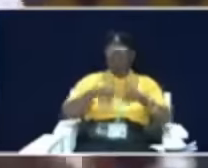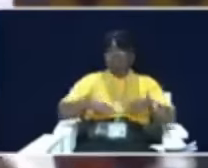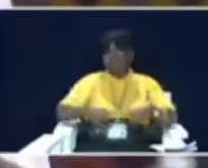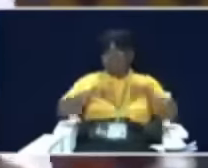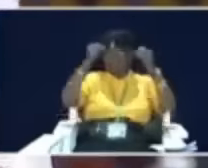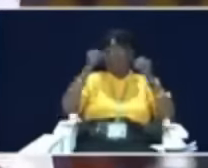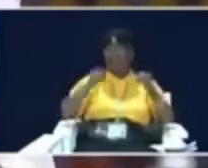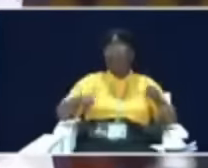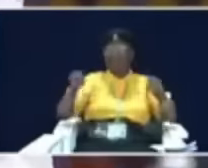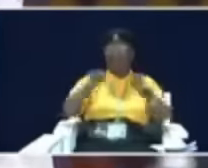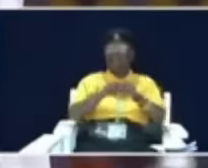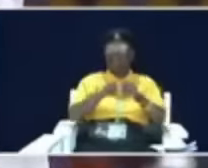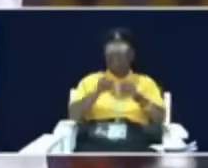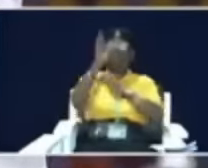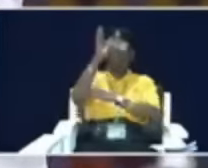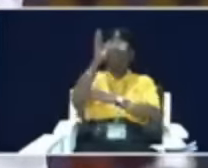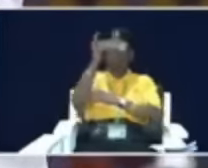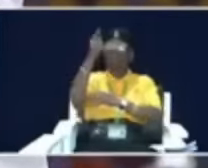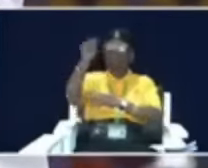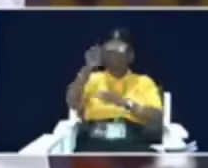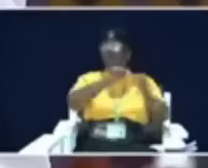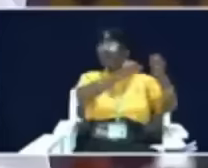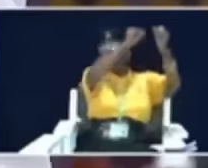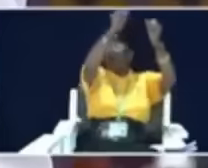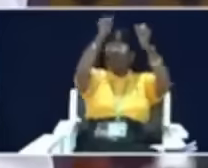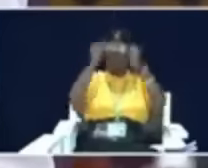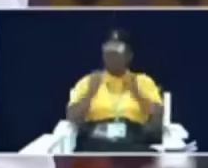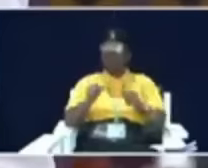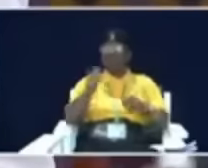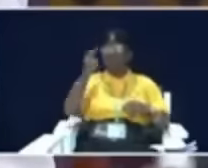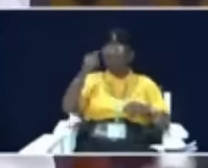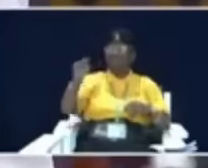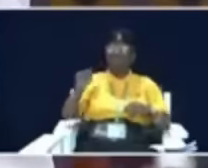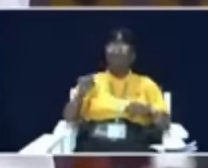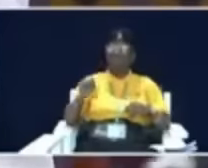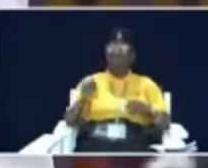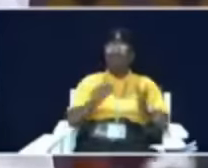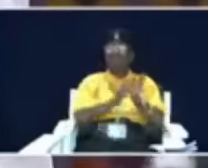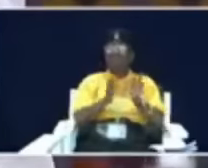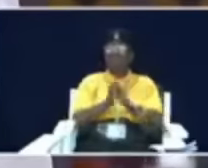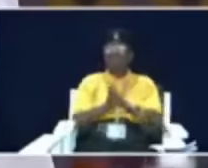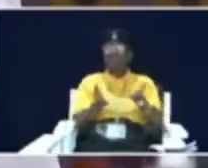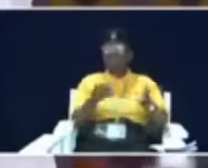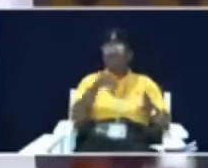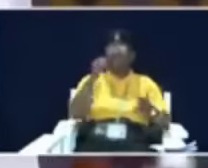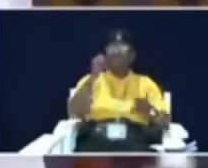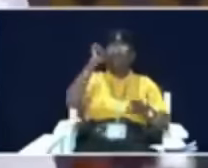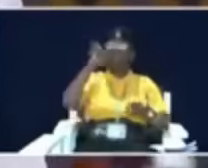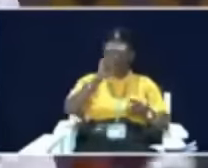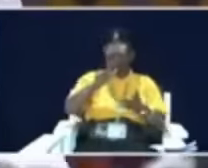Even God, the Almighty, the Bible says, is slow to anger.